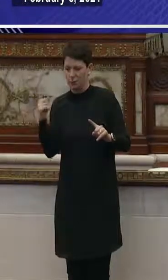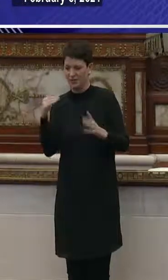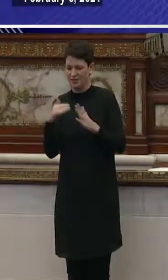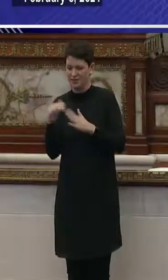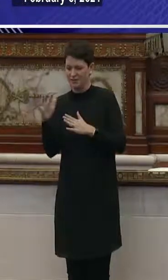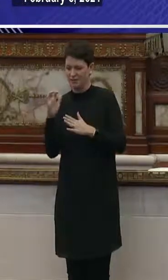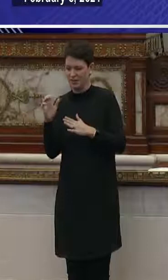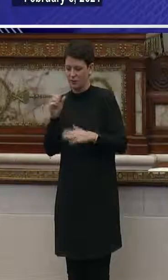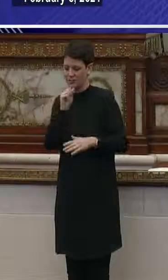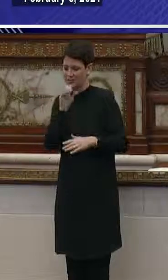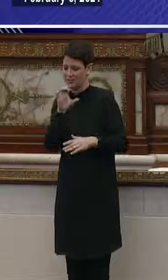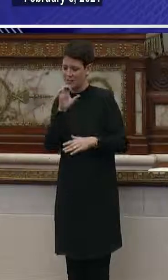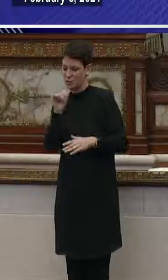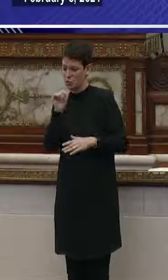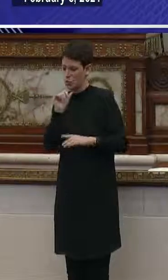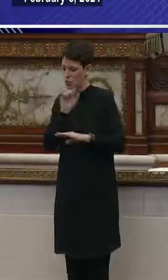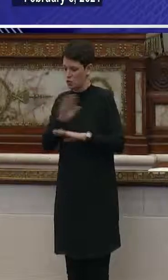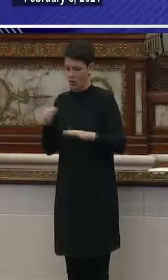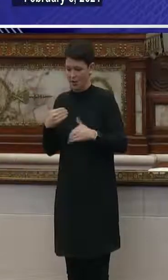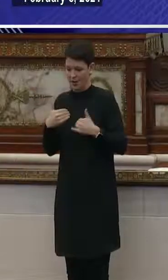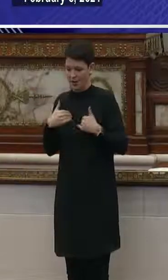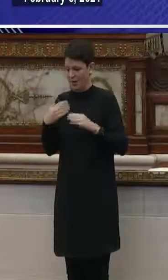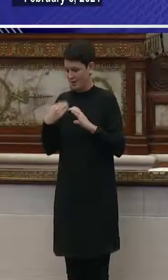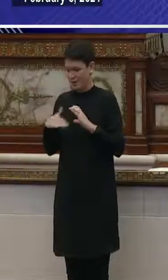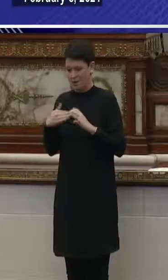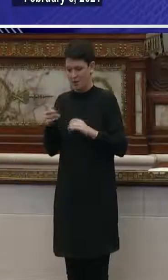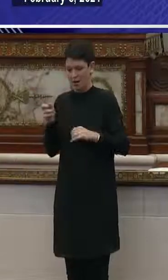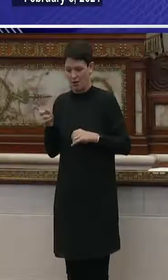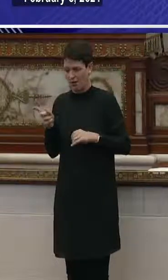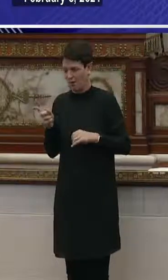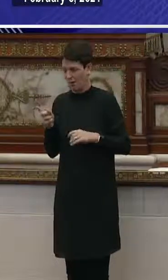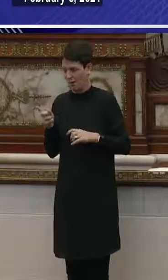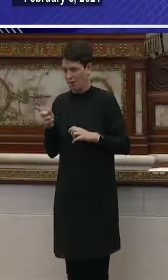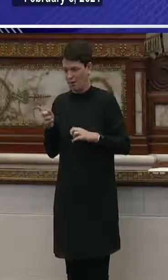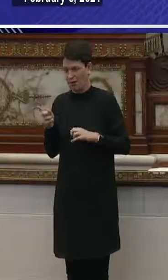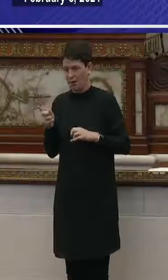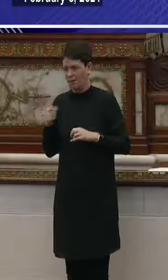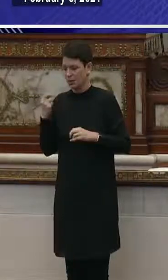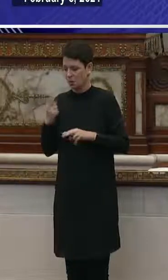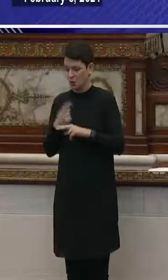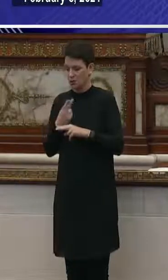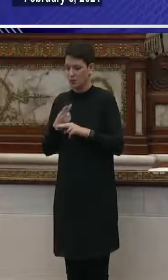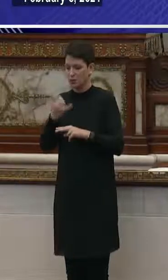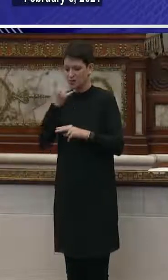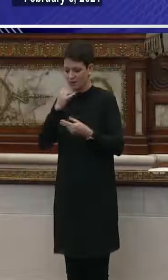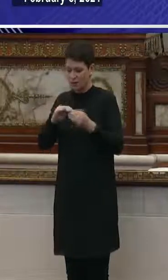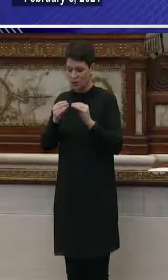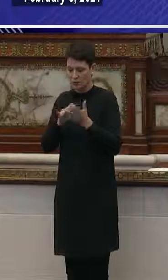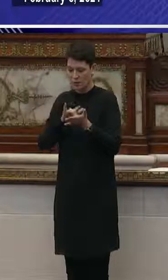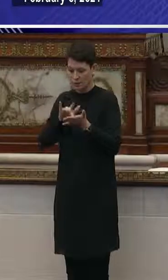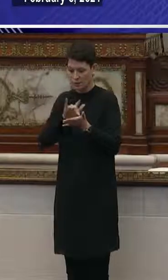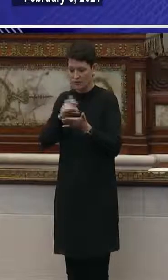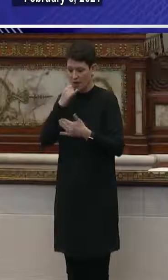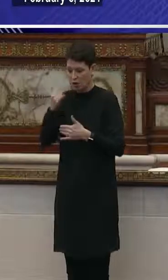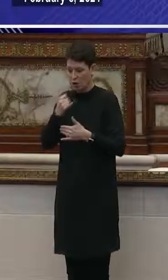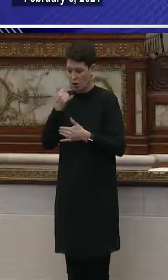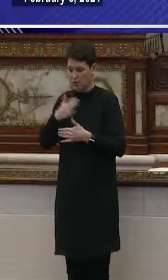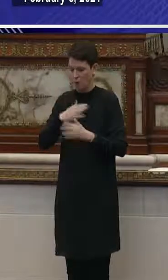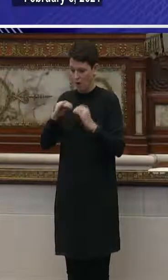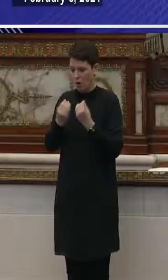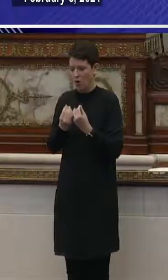senior citizens who do not have emails and can only use a number that have already called my